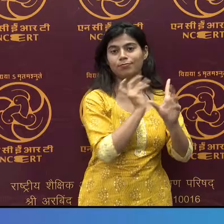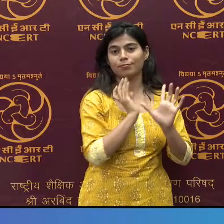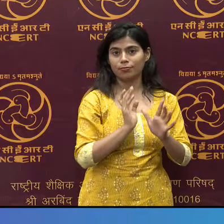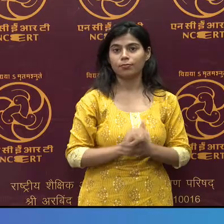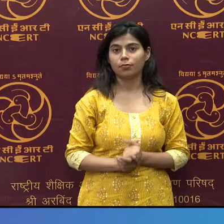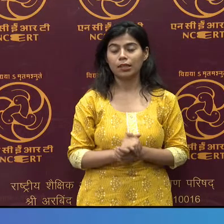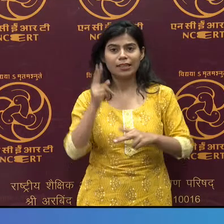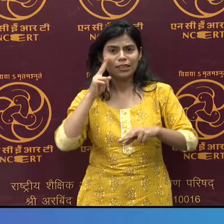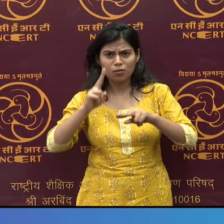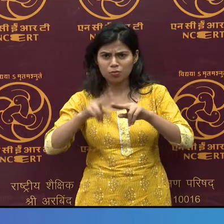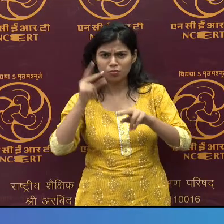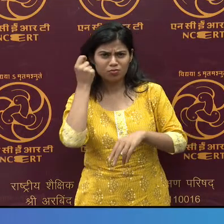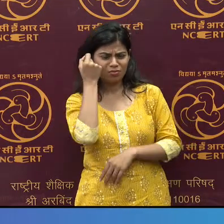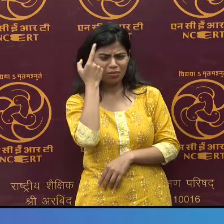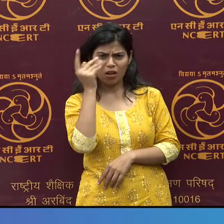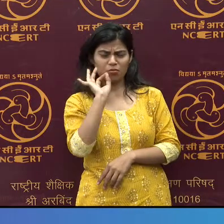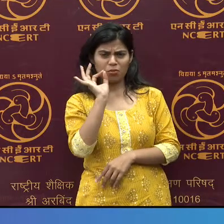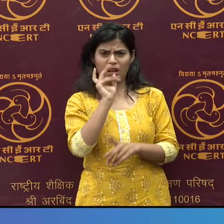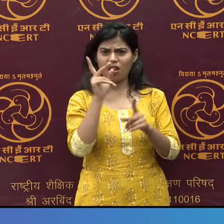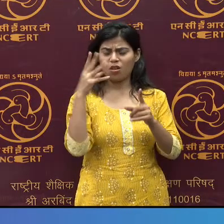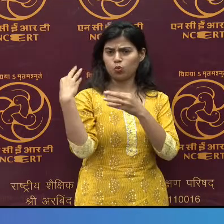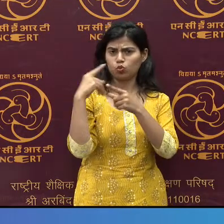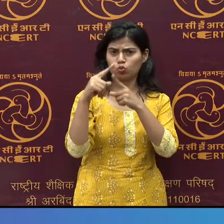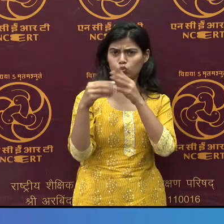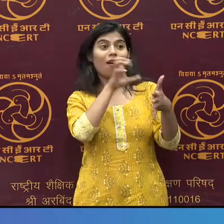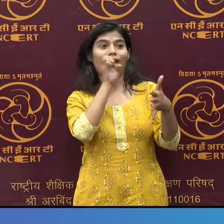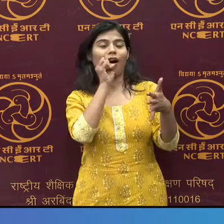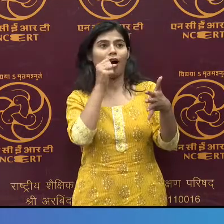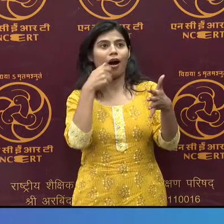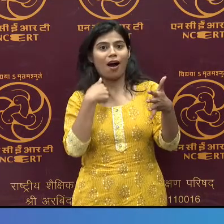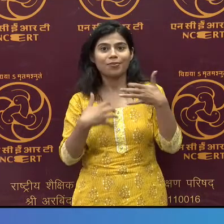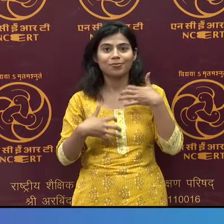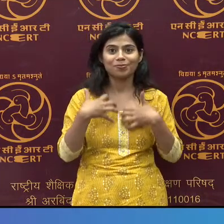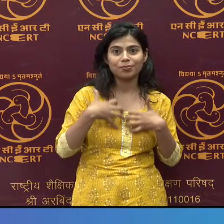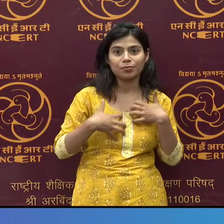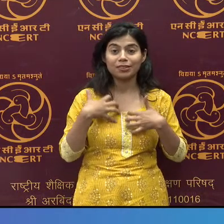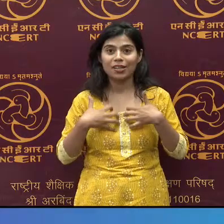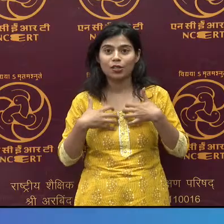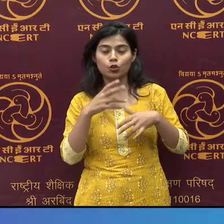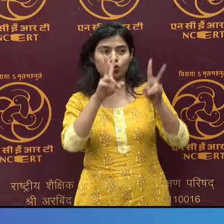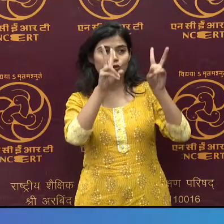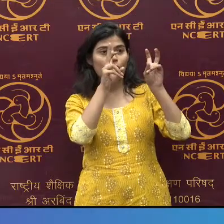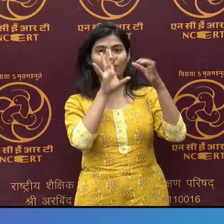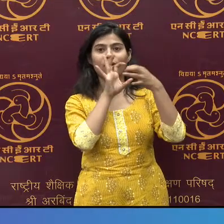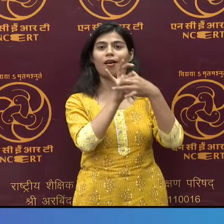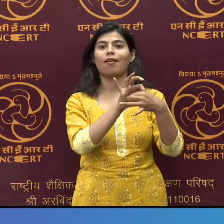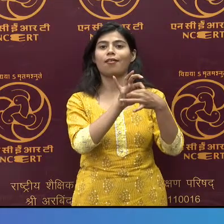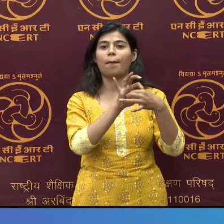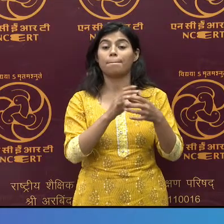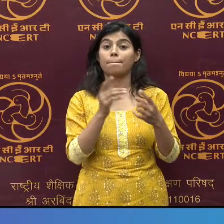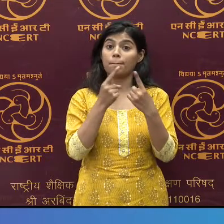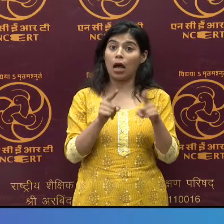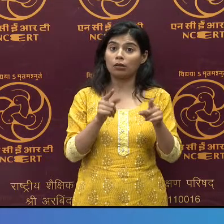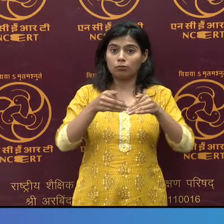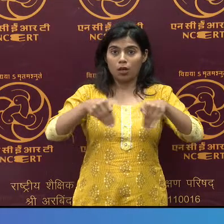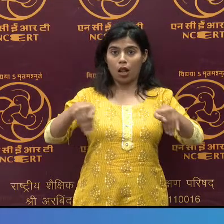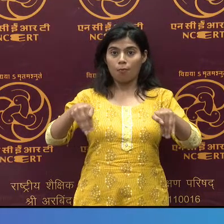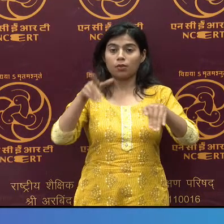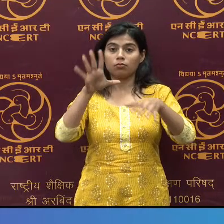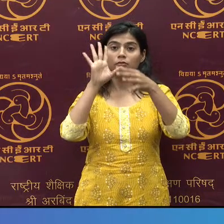you don't understand what designation is the position I am here. But just limit yourself to the